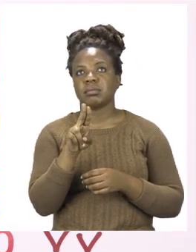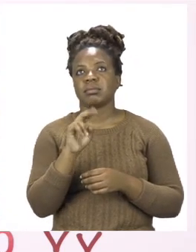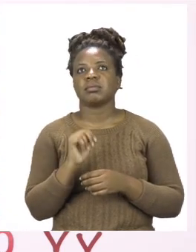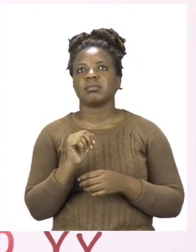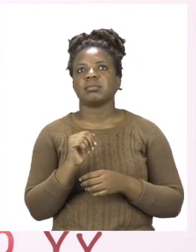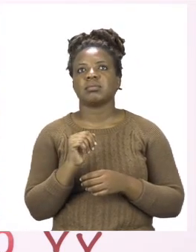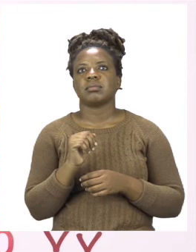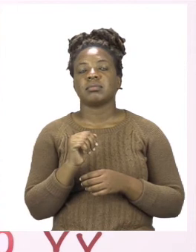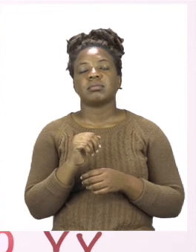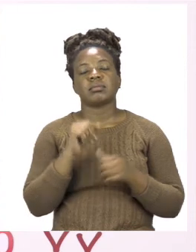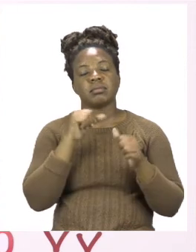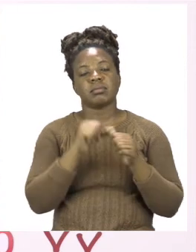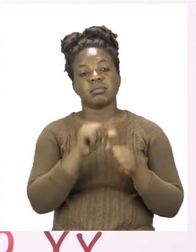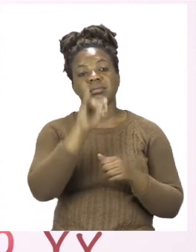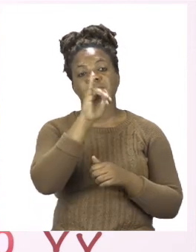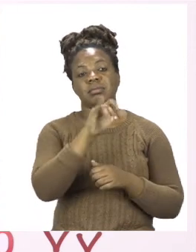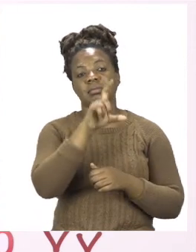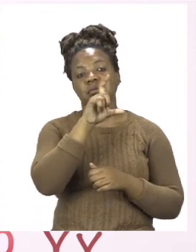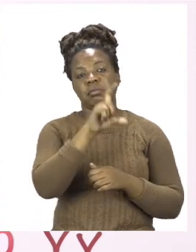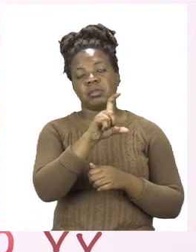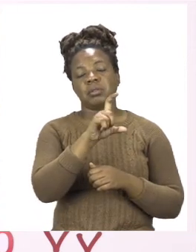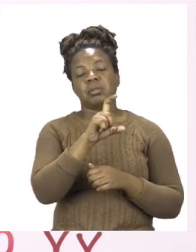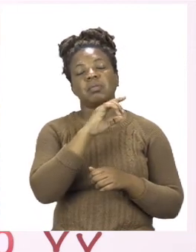Remember, capital letter Y for the word you.